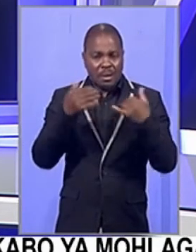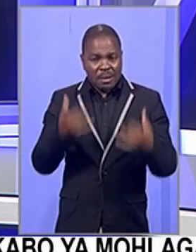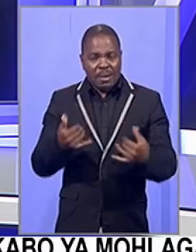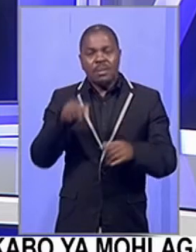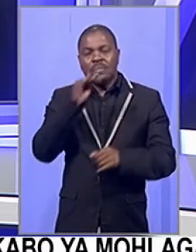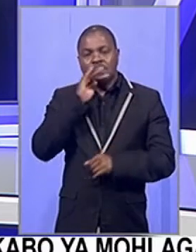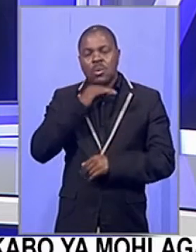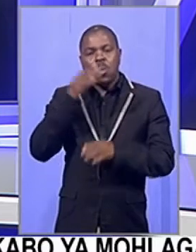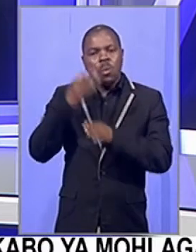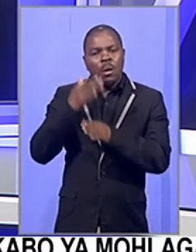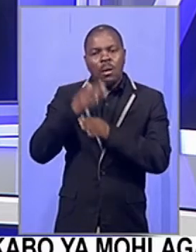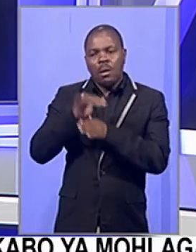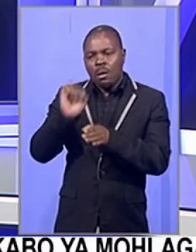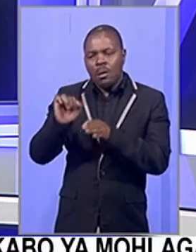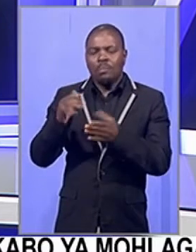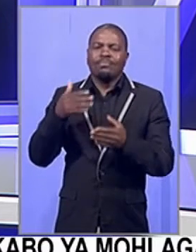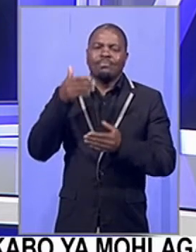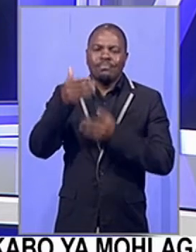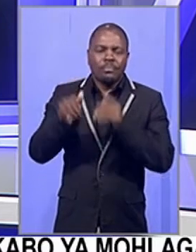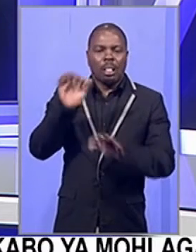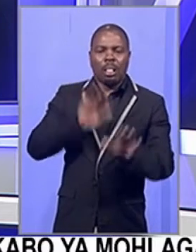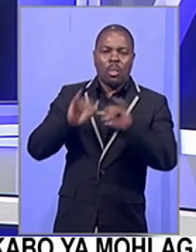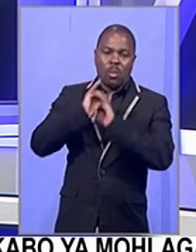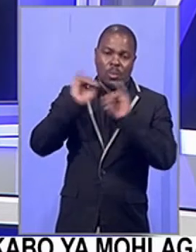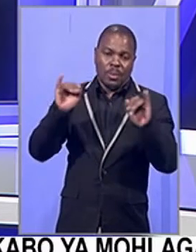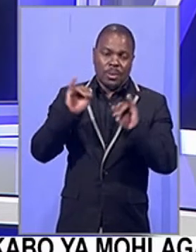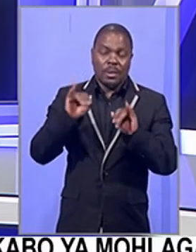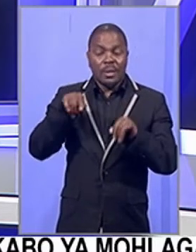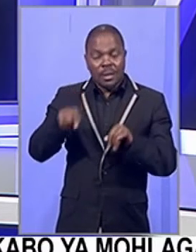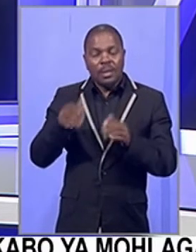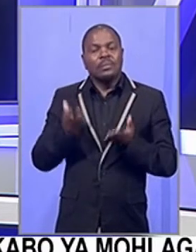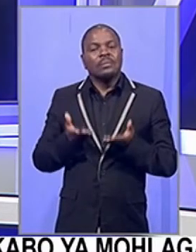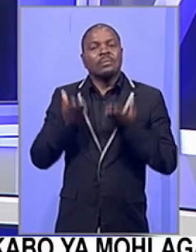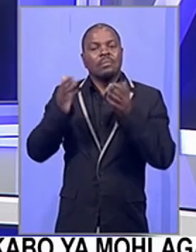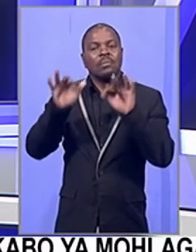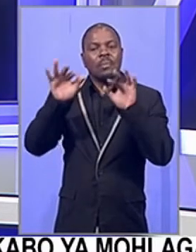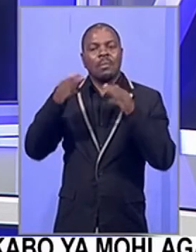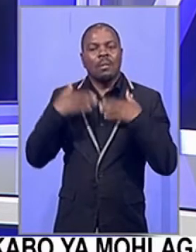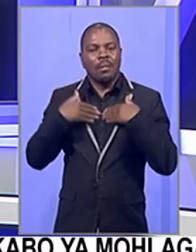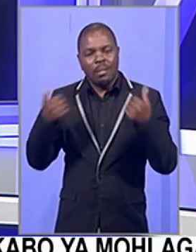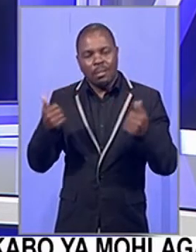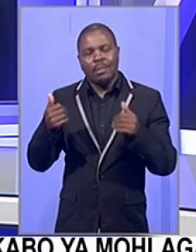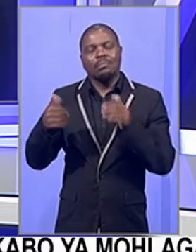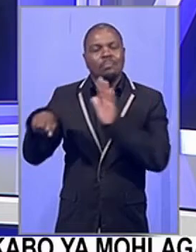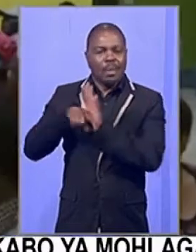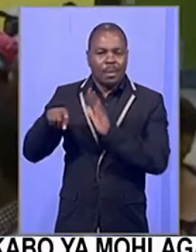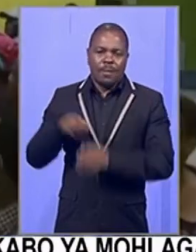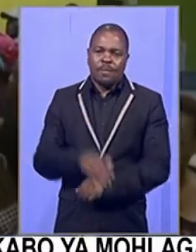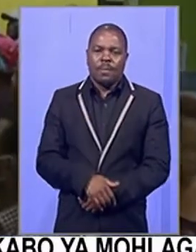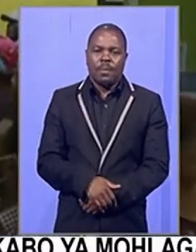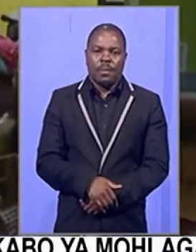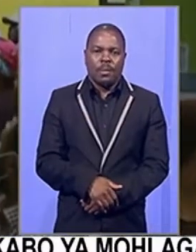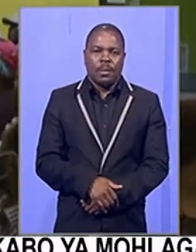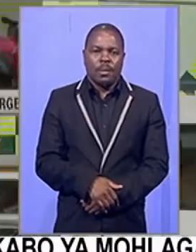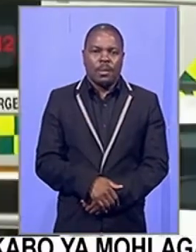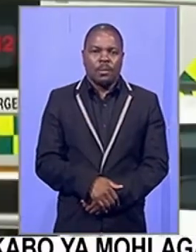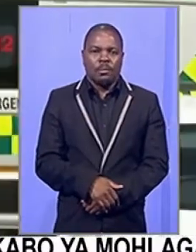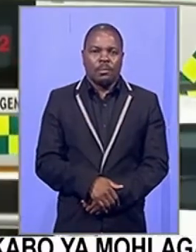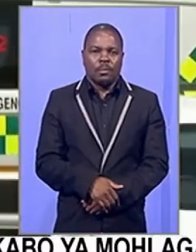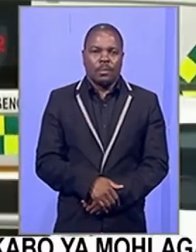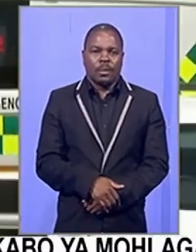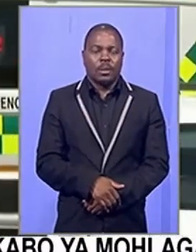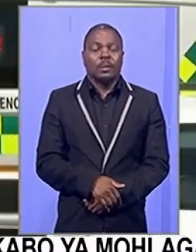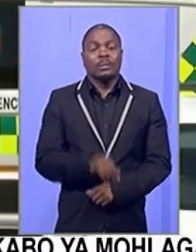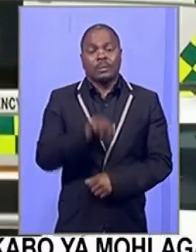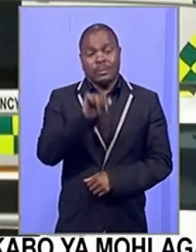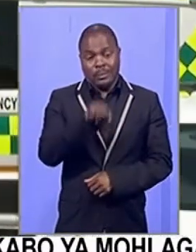se šitiša mošomo wa kgoro o mogolo e lego go abela badudi ka ditirelo tša maphelo. Le